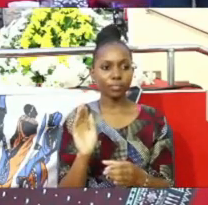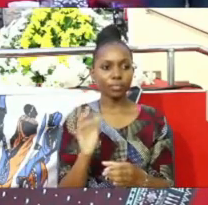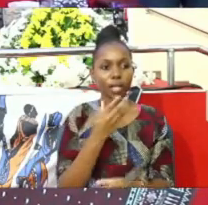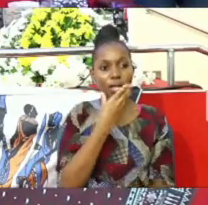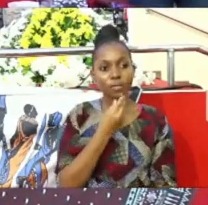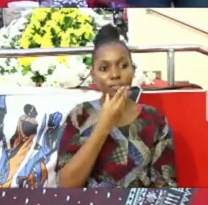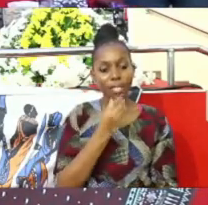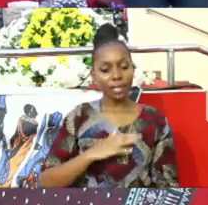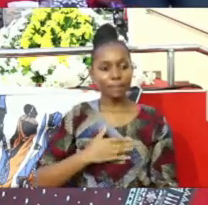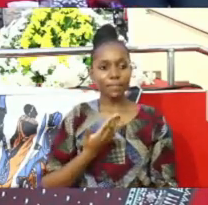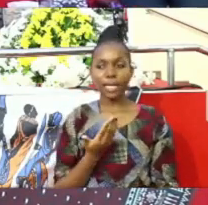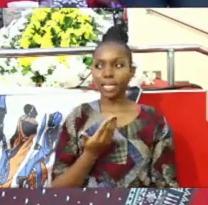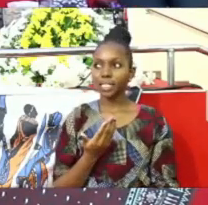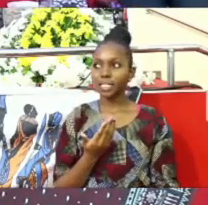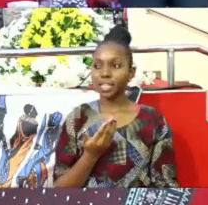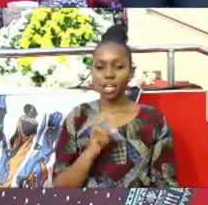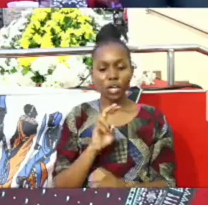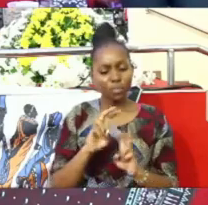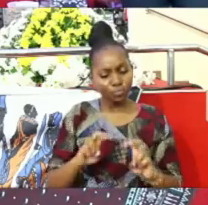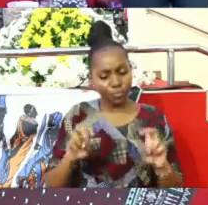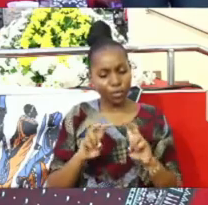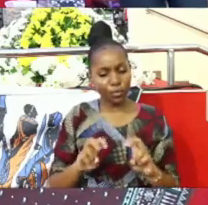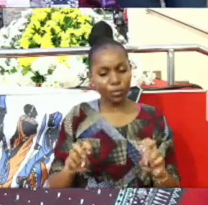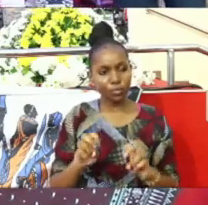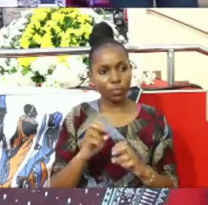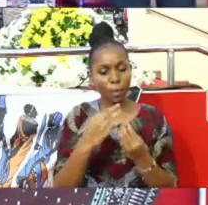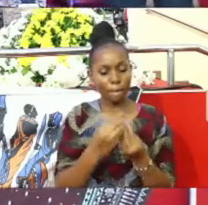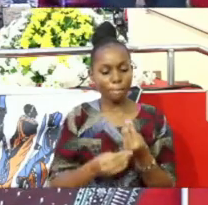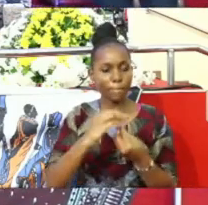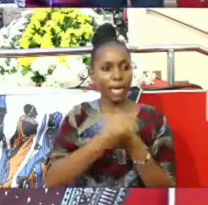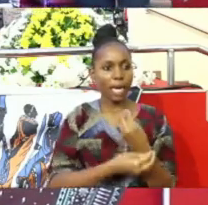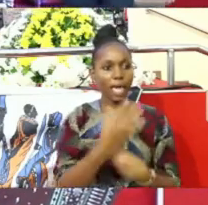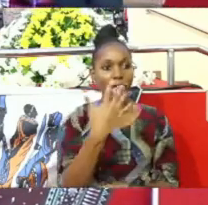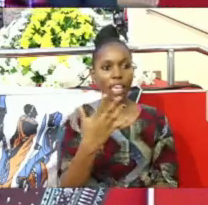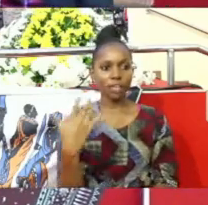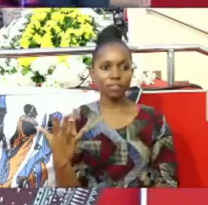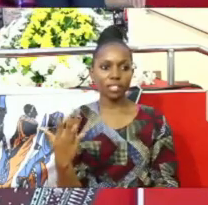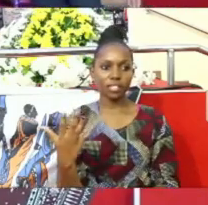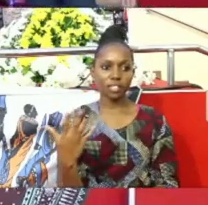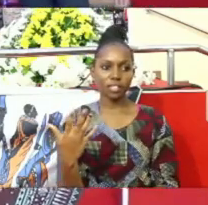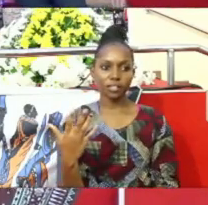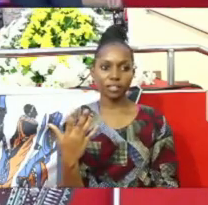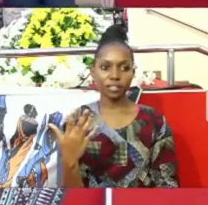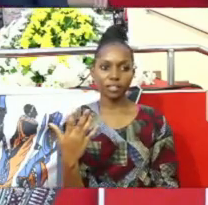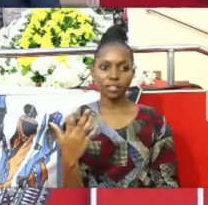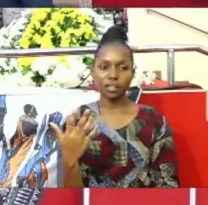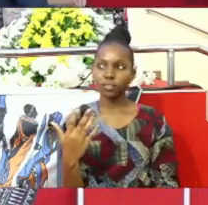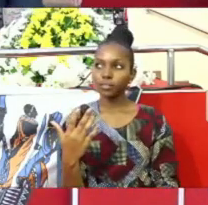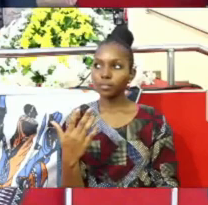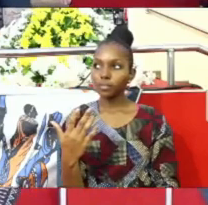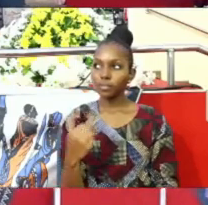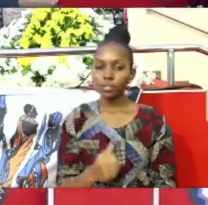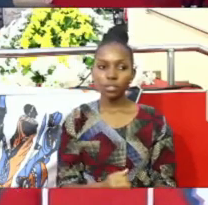them. Baba yangu akanitafutia ndizi, yani aha, ile mkoba wa ndizi ili nitembee. Poverty